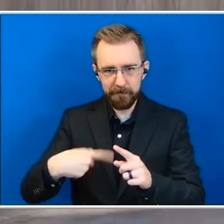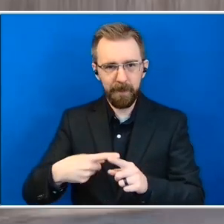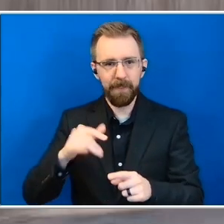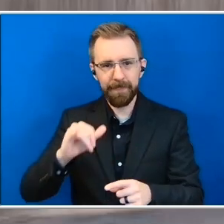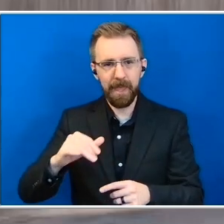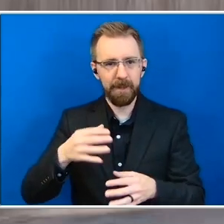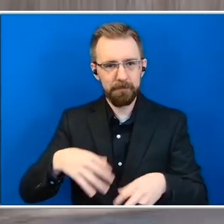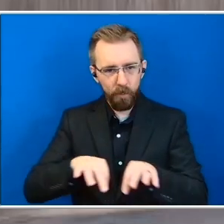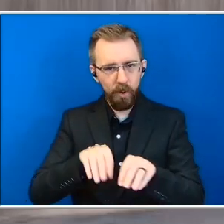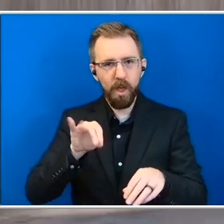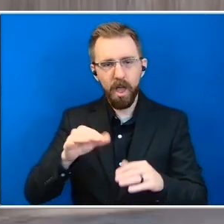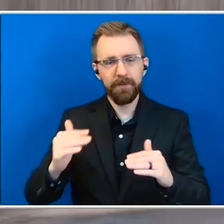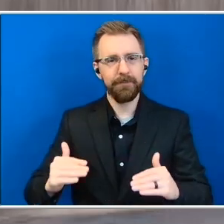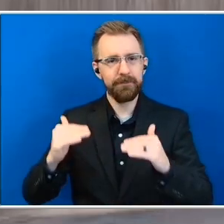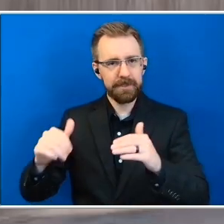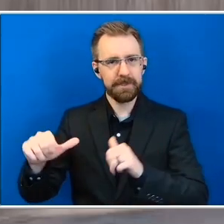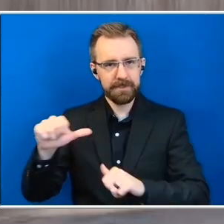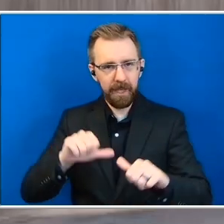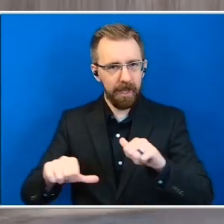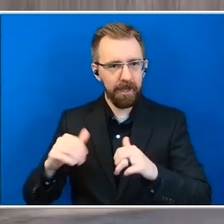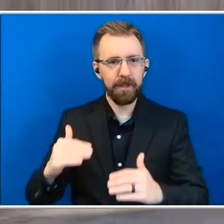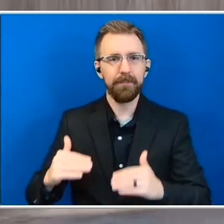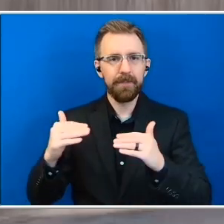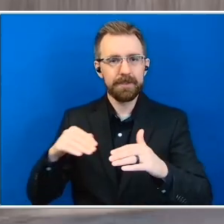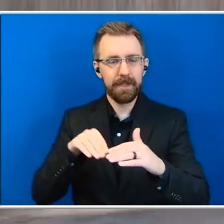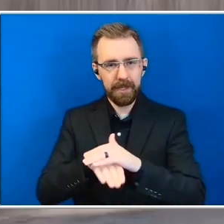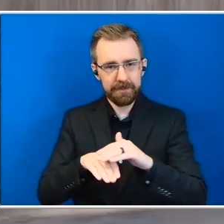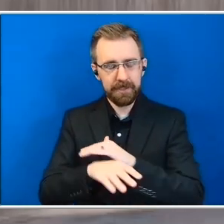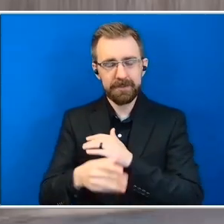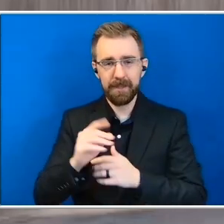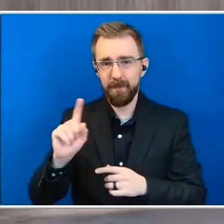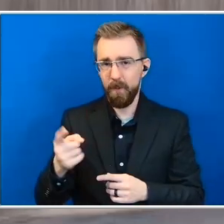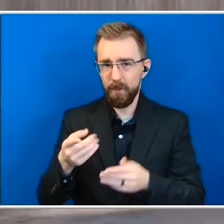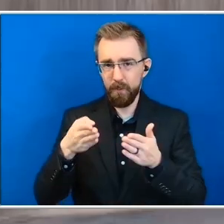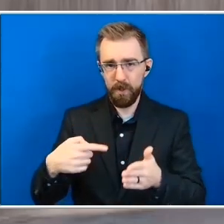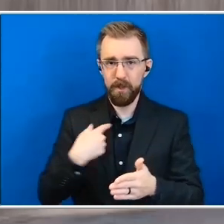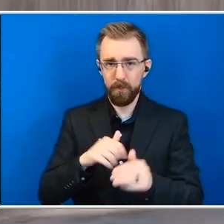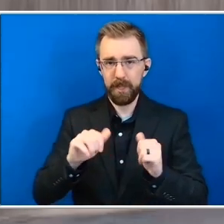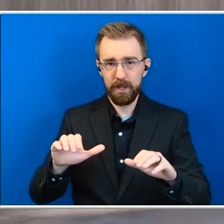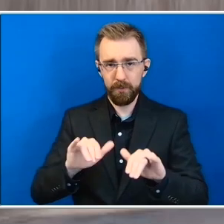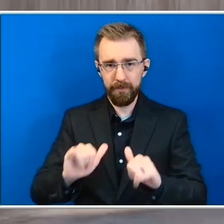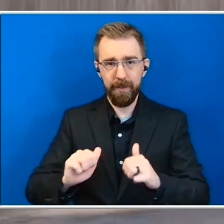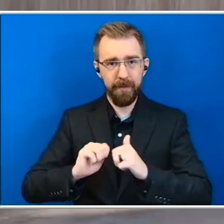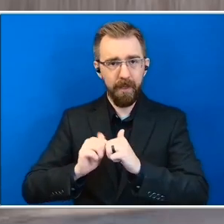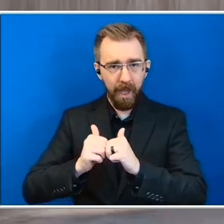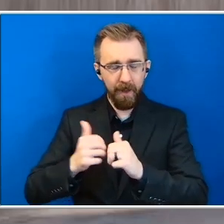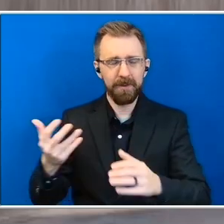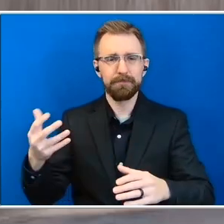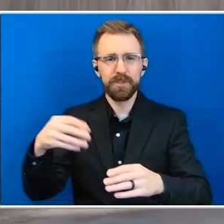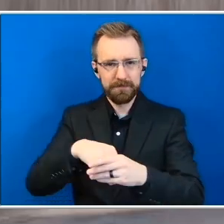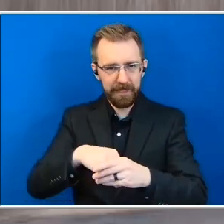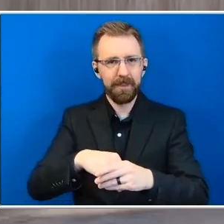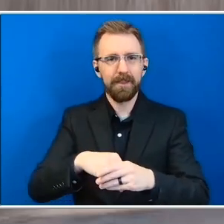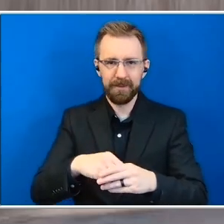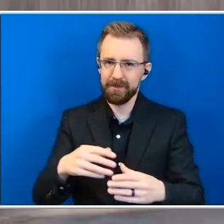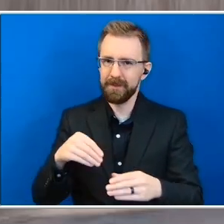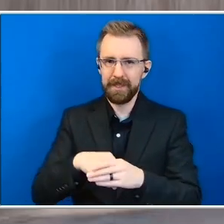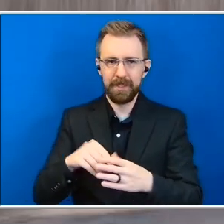advancing science and advancing access, and the only way we can do that is by participating in